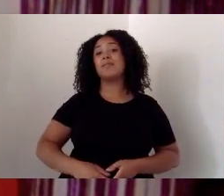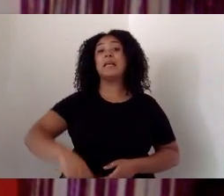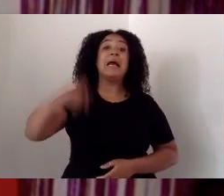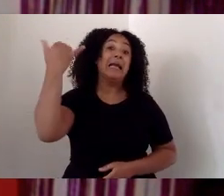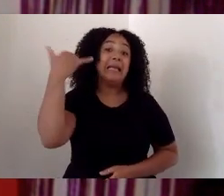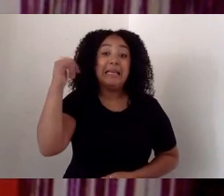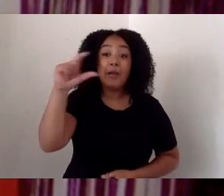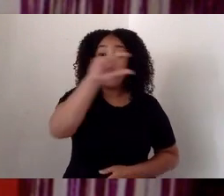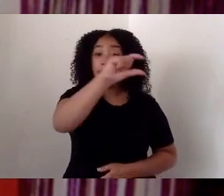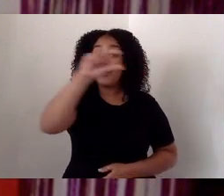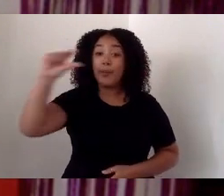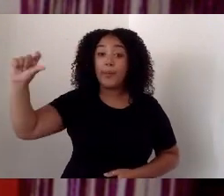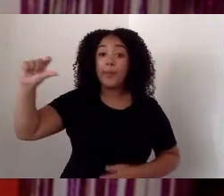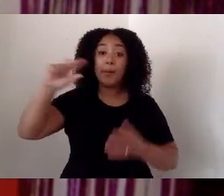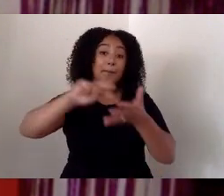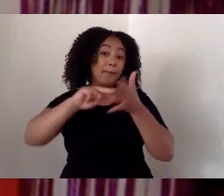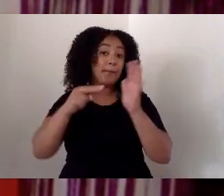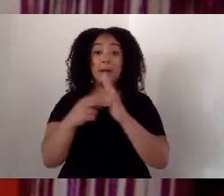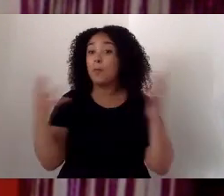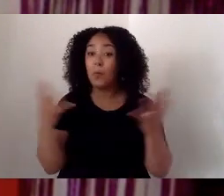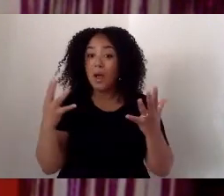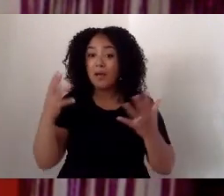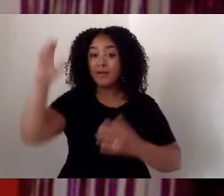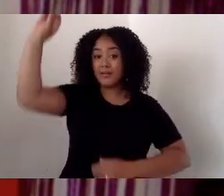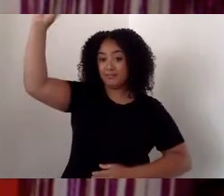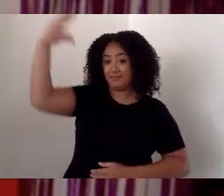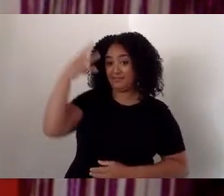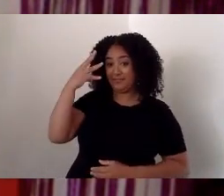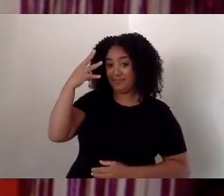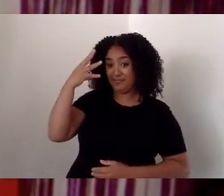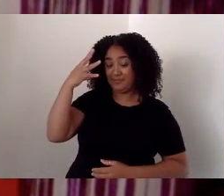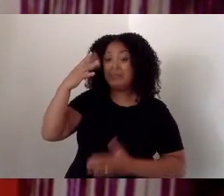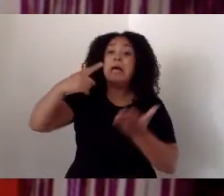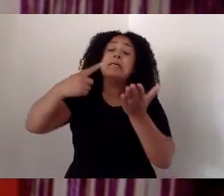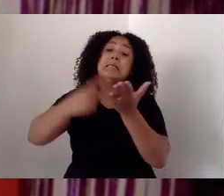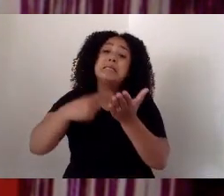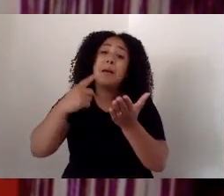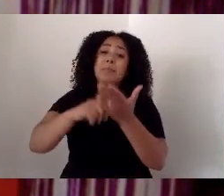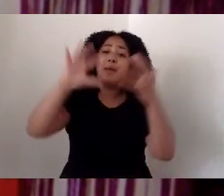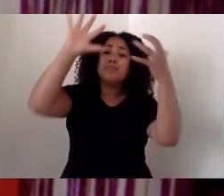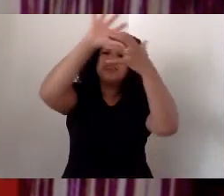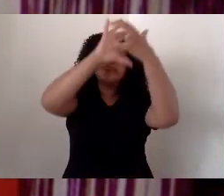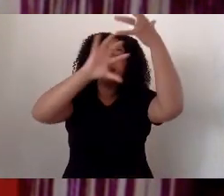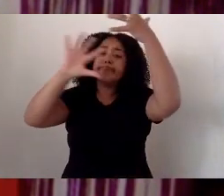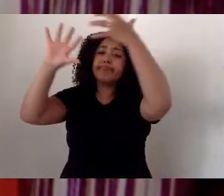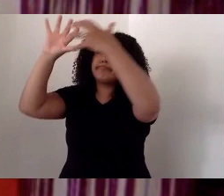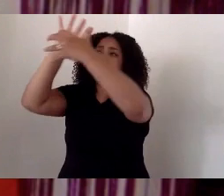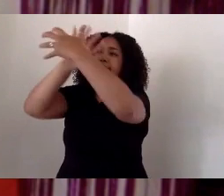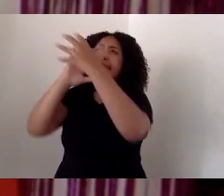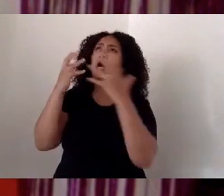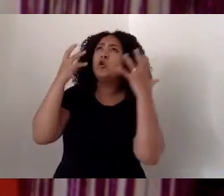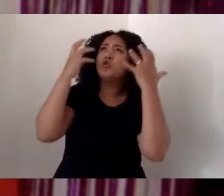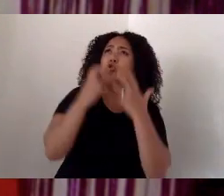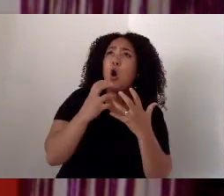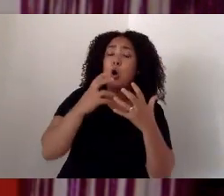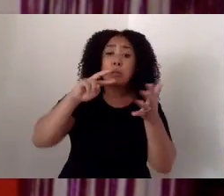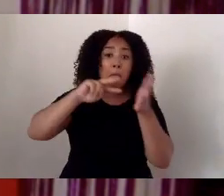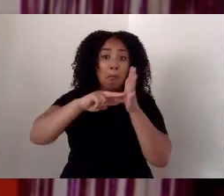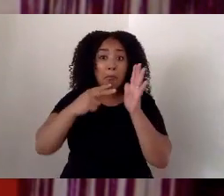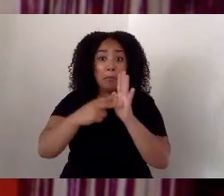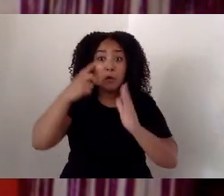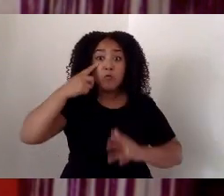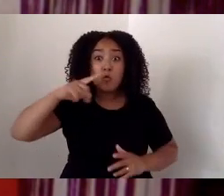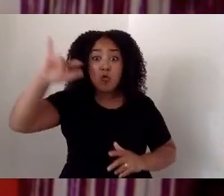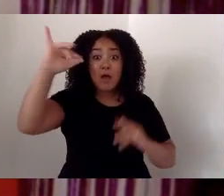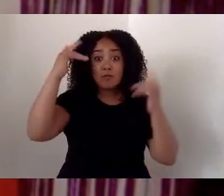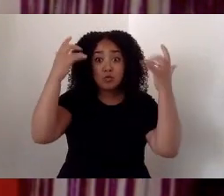Yellow is for sunshine. And remember that even on the cloudy days, the sun is still shining,